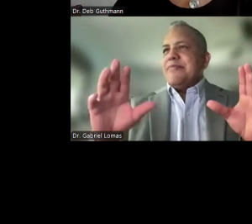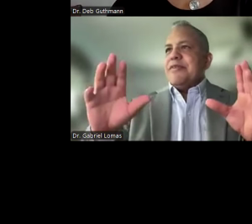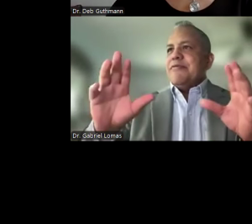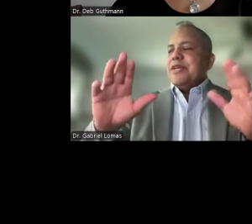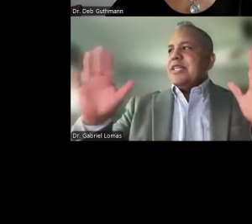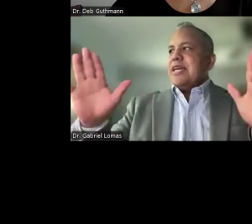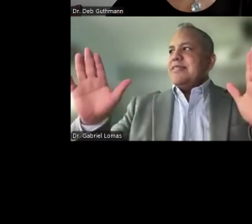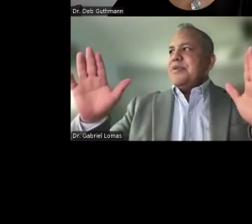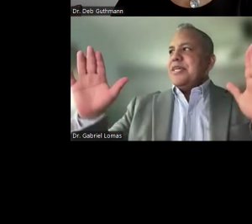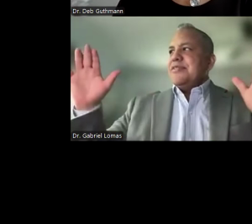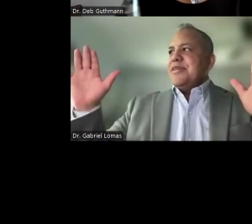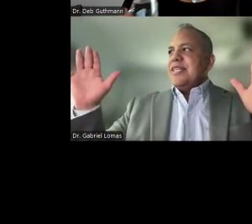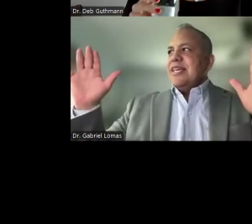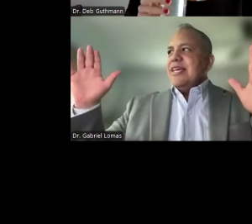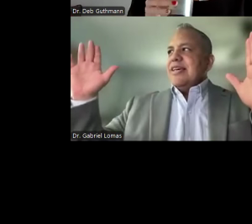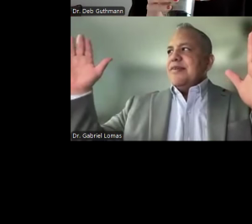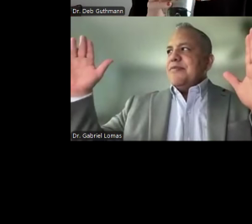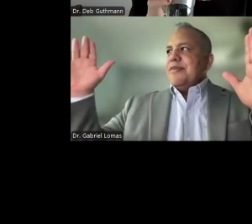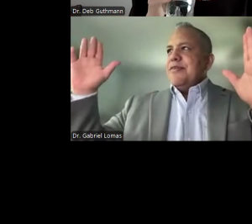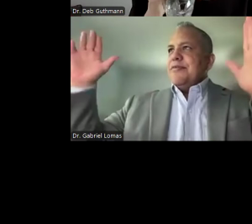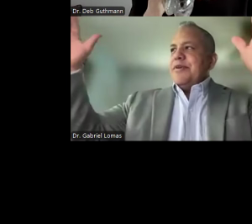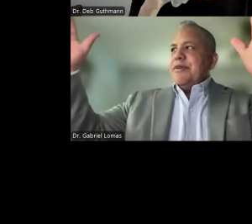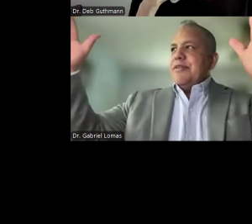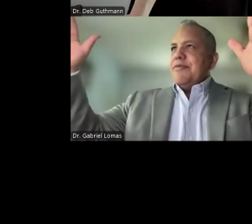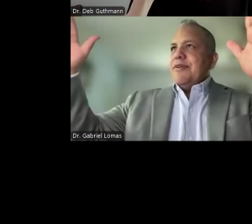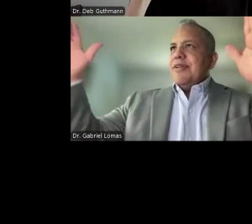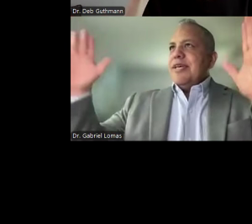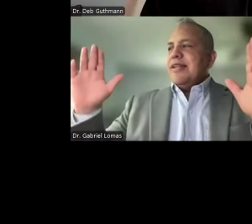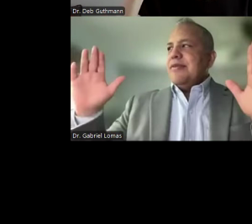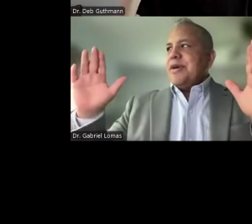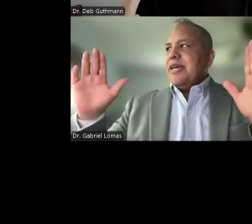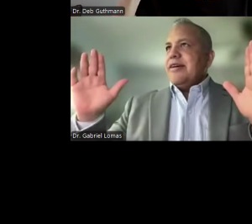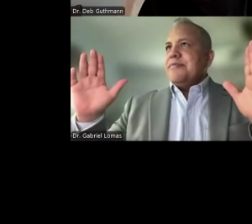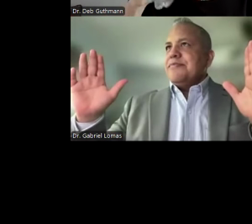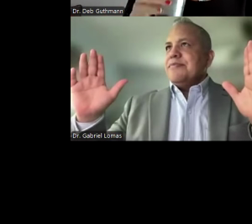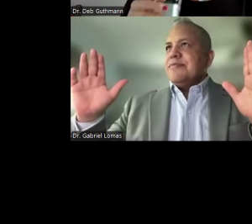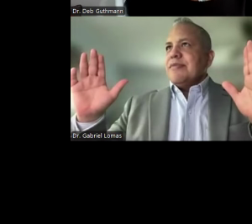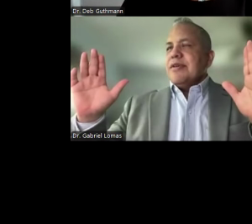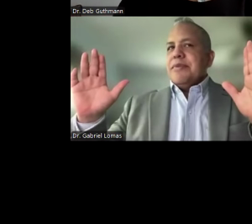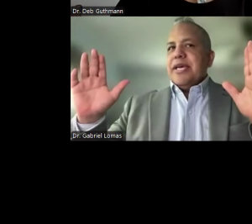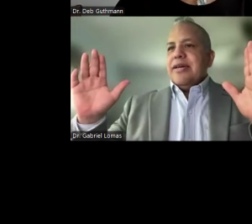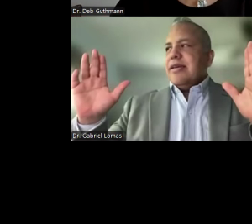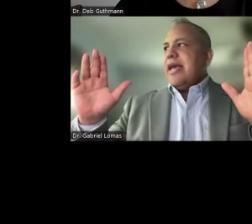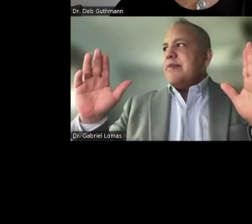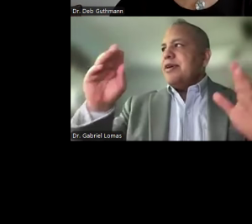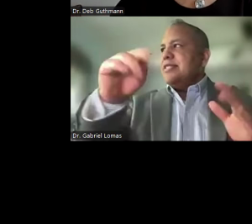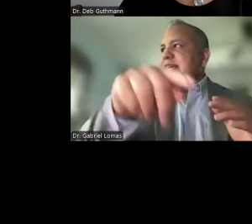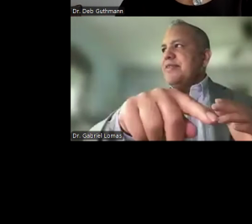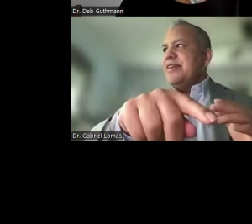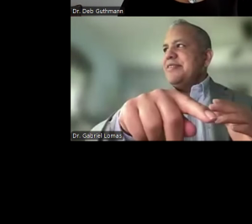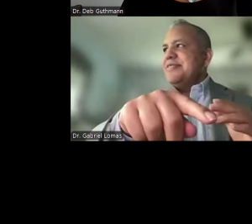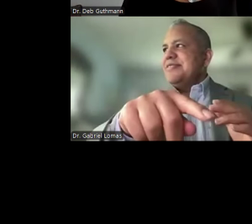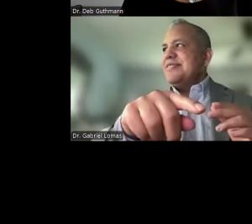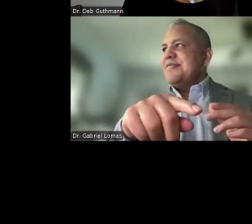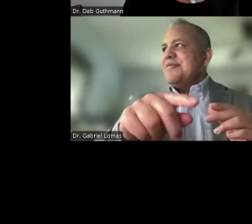got a really nice big screen up here on the wall, and my camera is